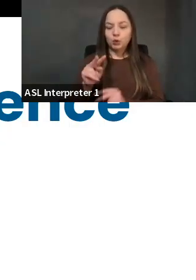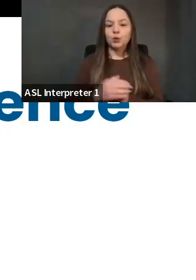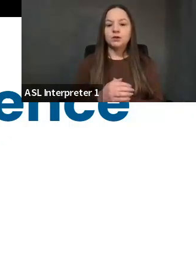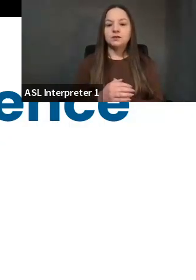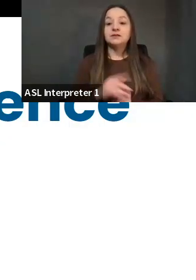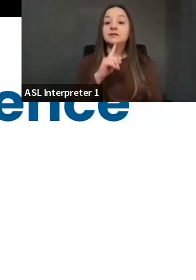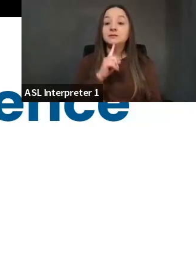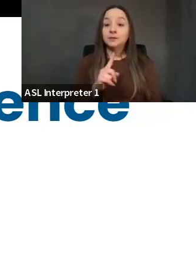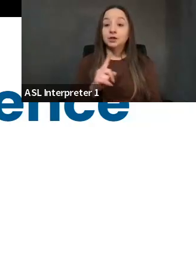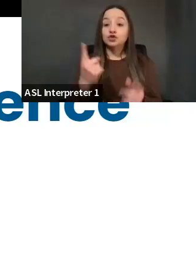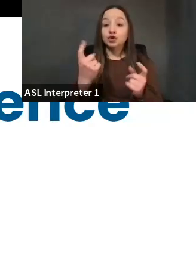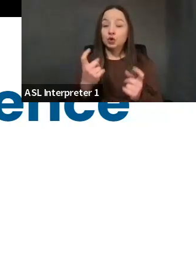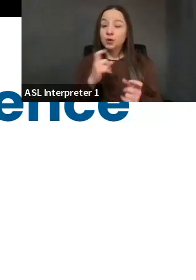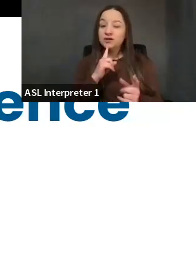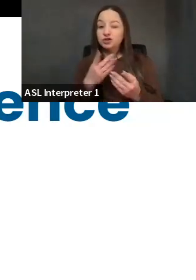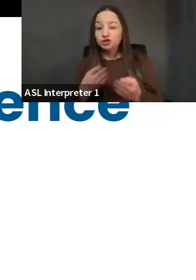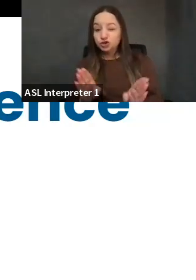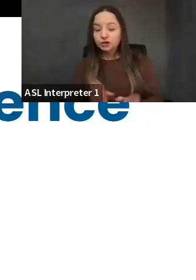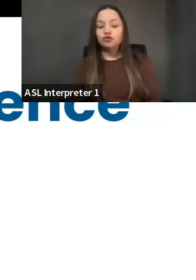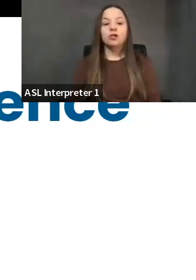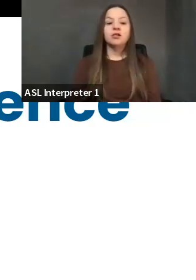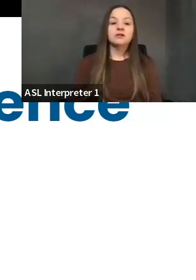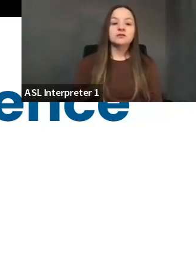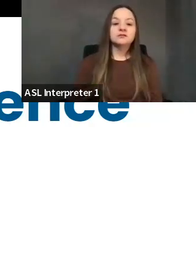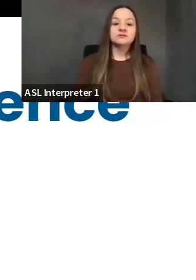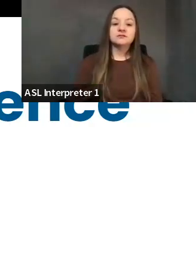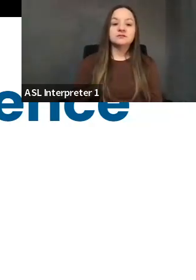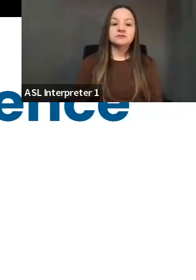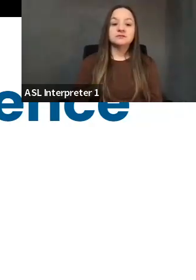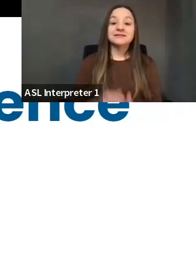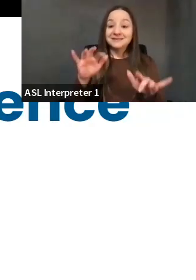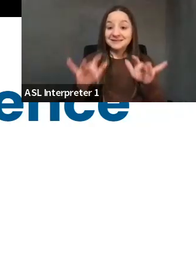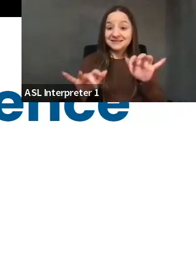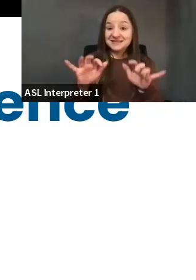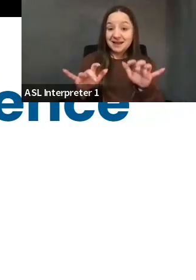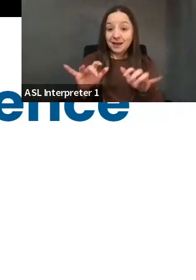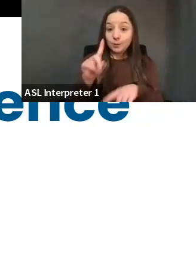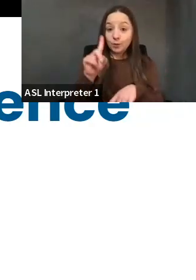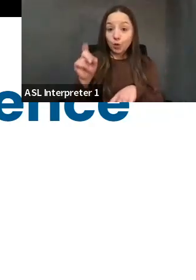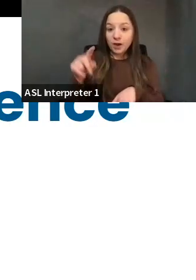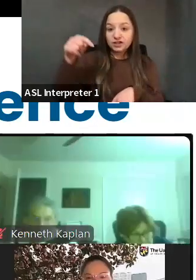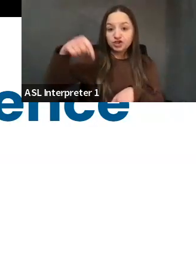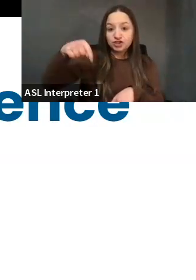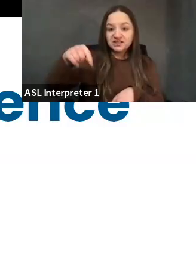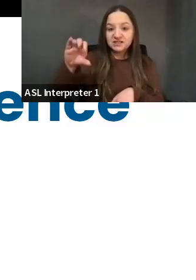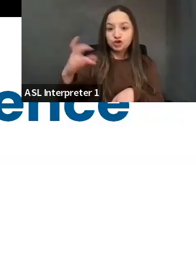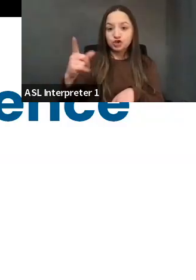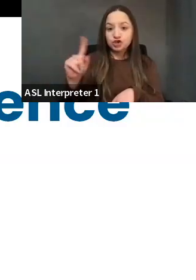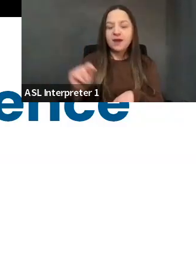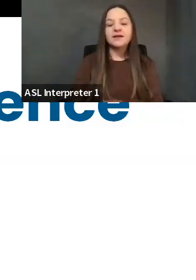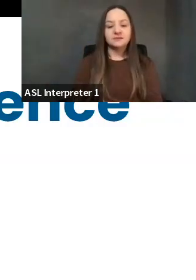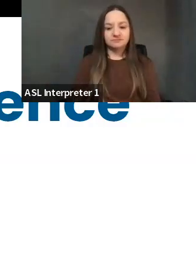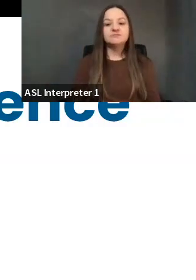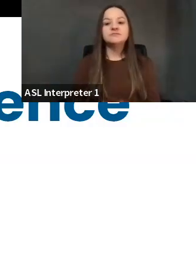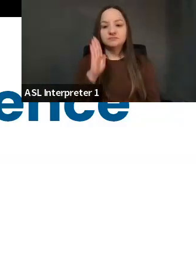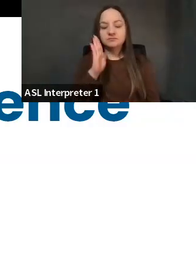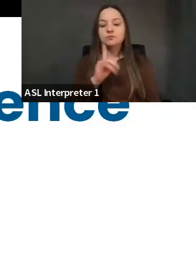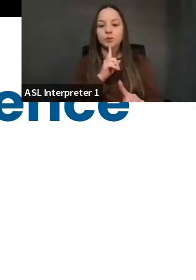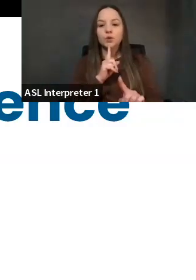your questions are general, putting questions in the chat, and questions will be